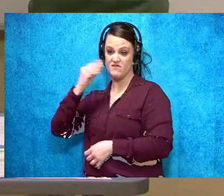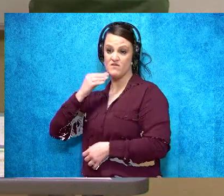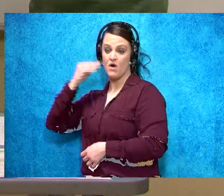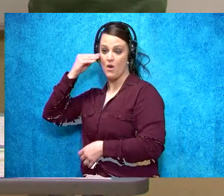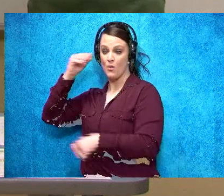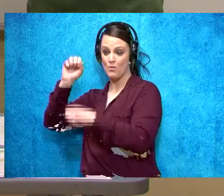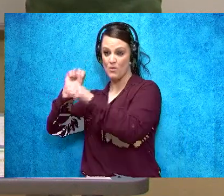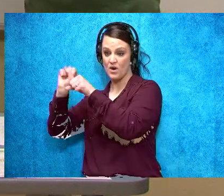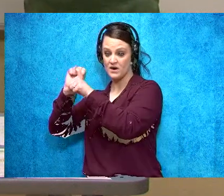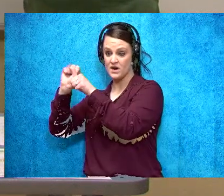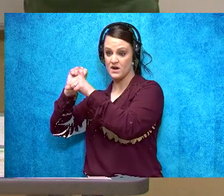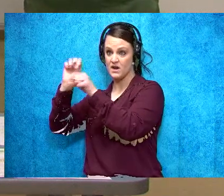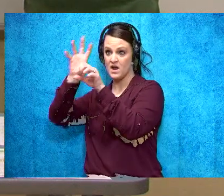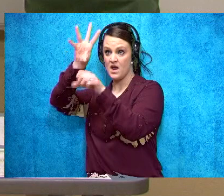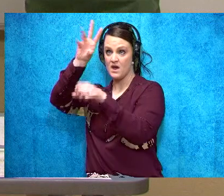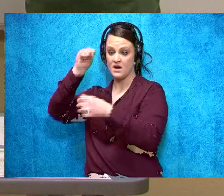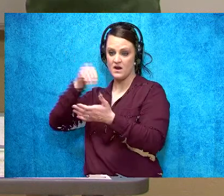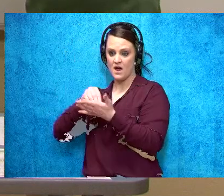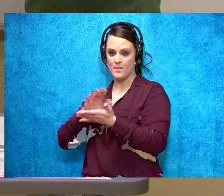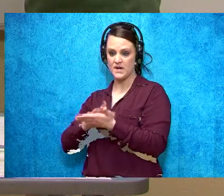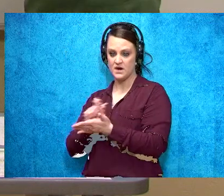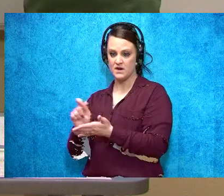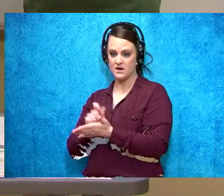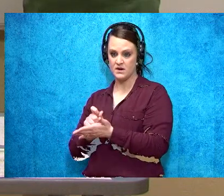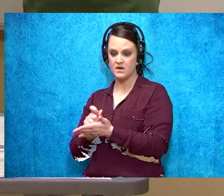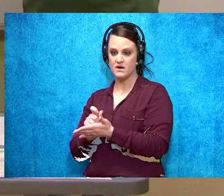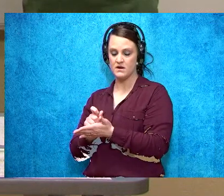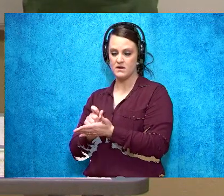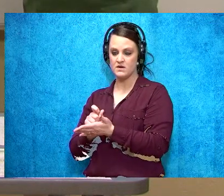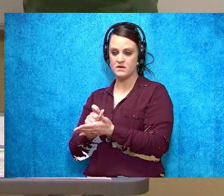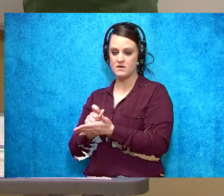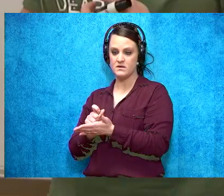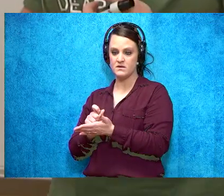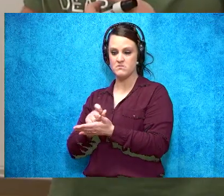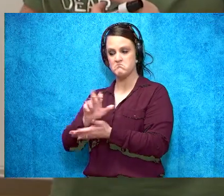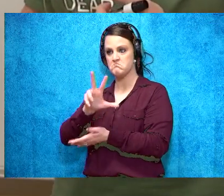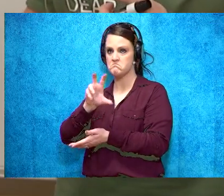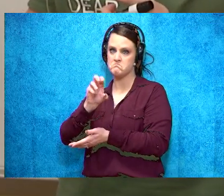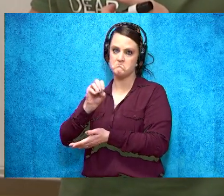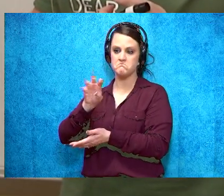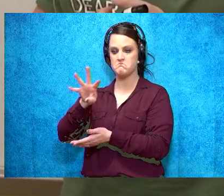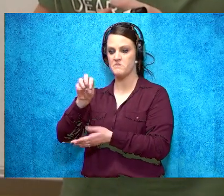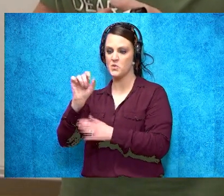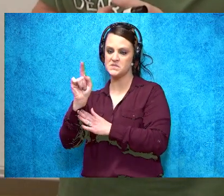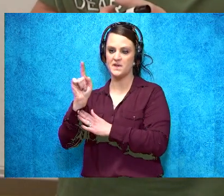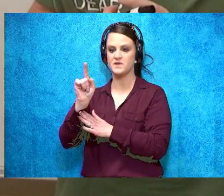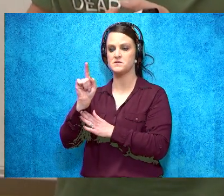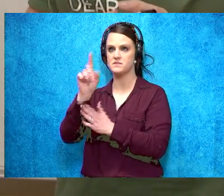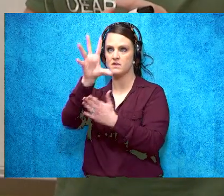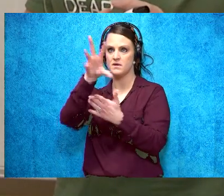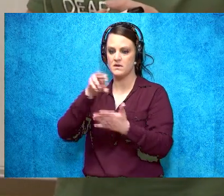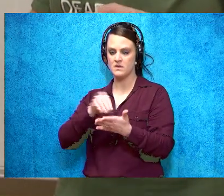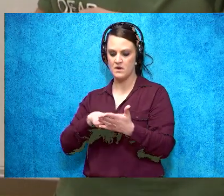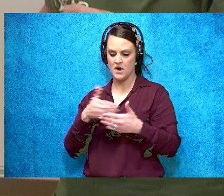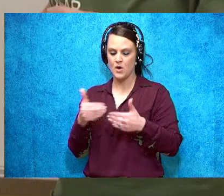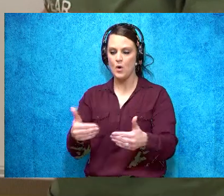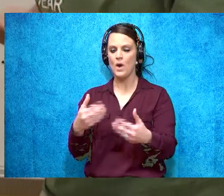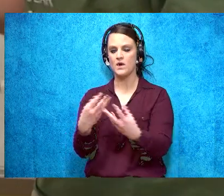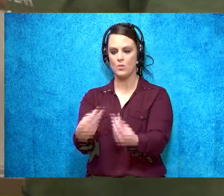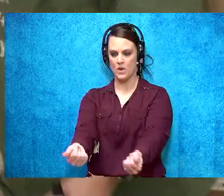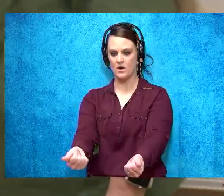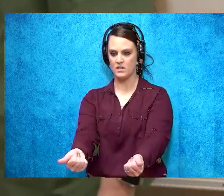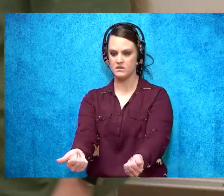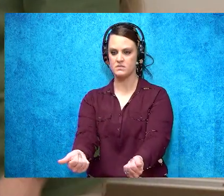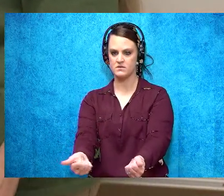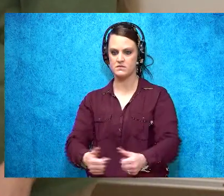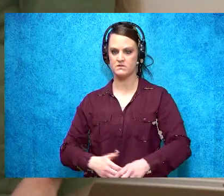ahead and write this problem down. I'd like to give you a 30 or 40 seconds to go ahead and work this one out.